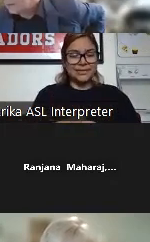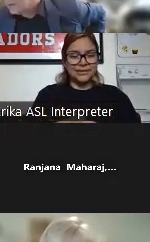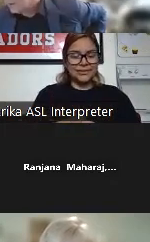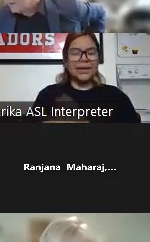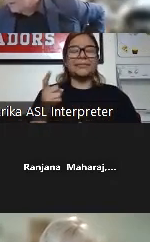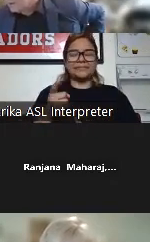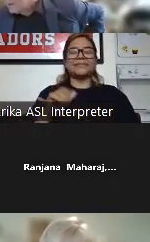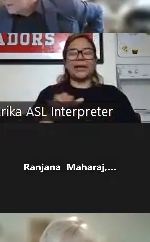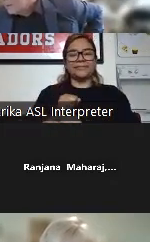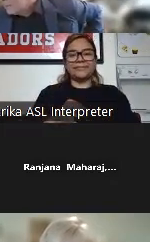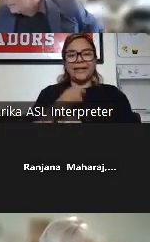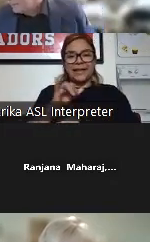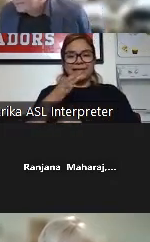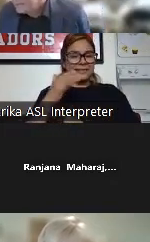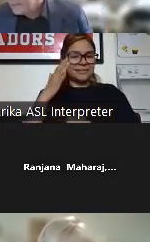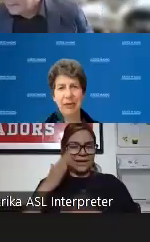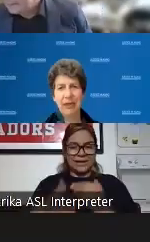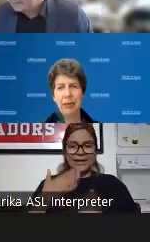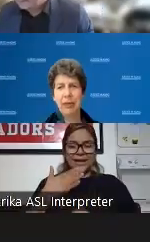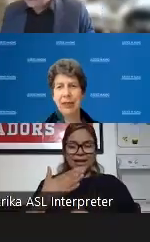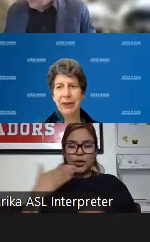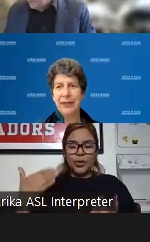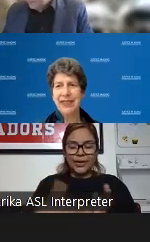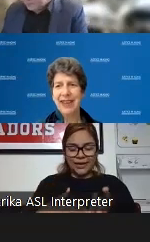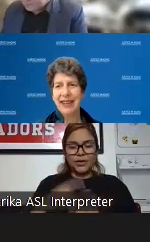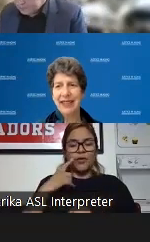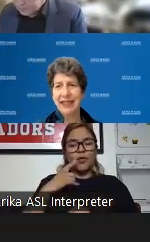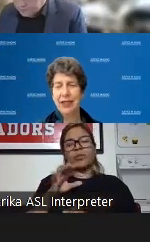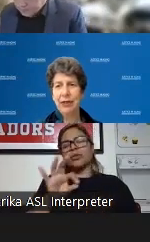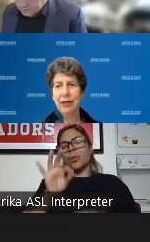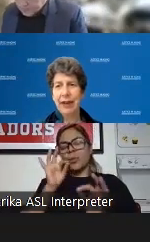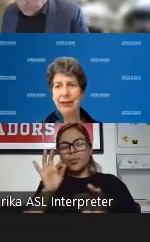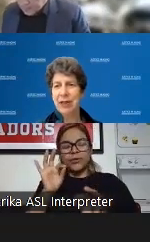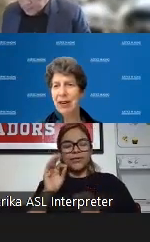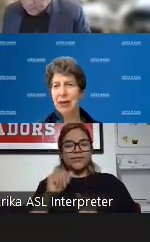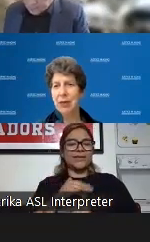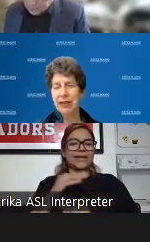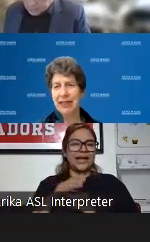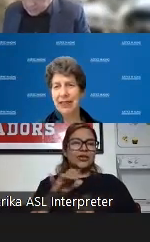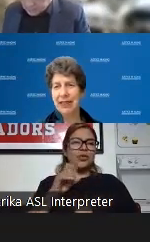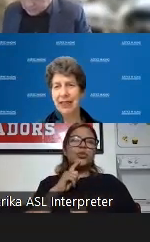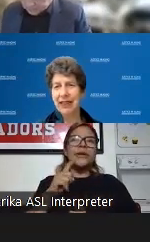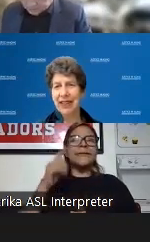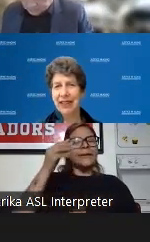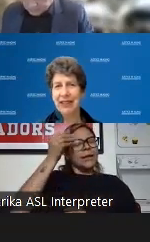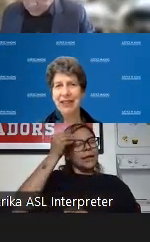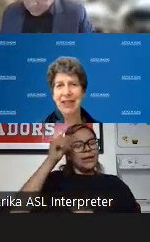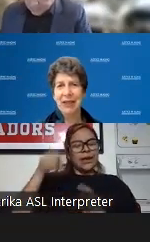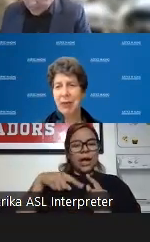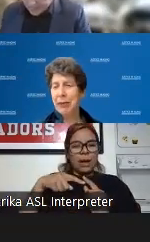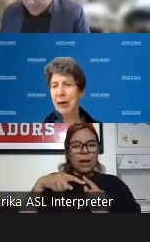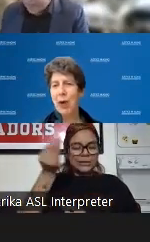Yeah. Thank you so much, Marty. And that was a perfect ending to ground our work